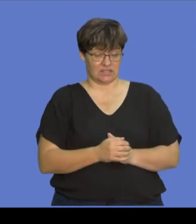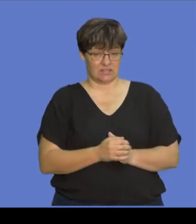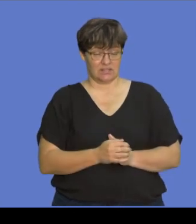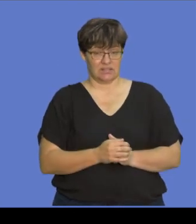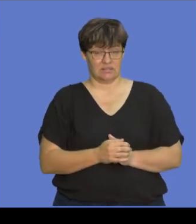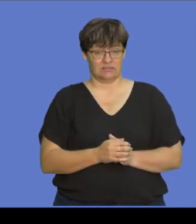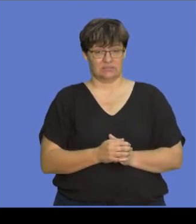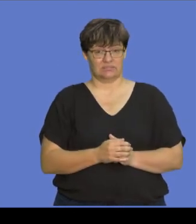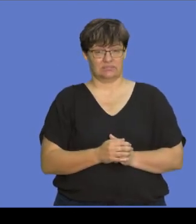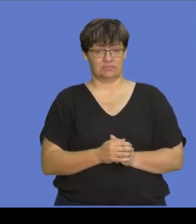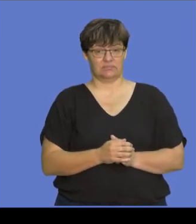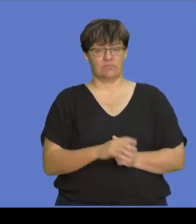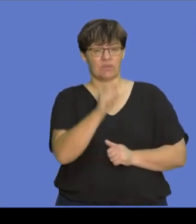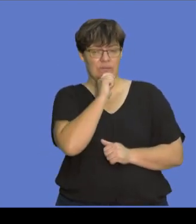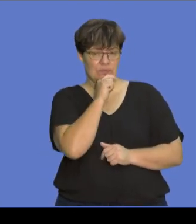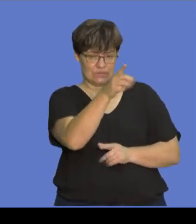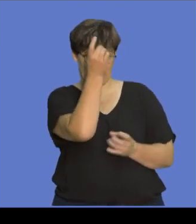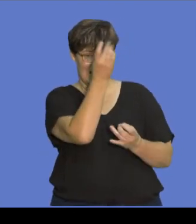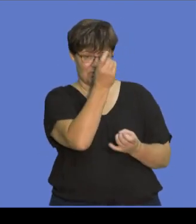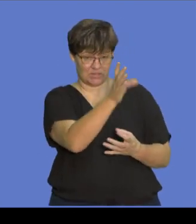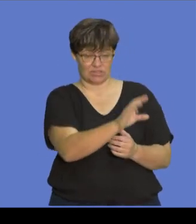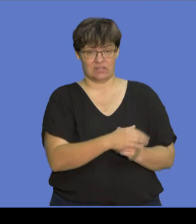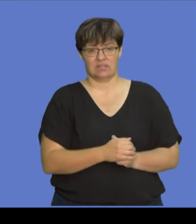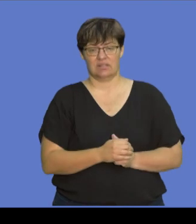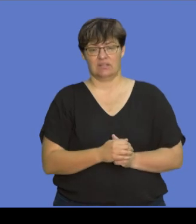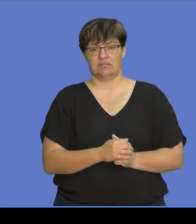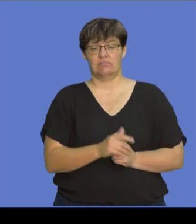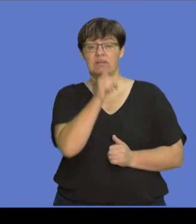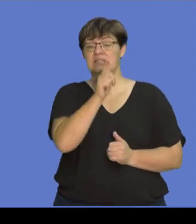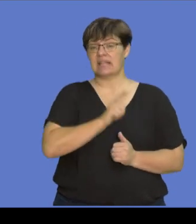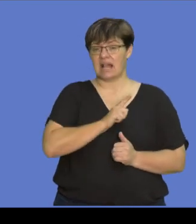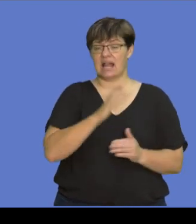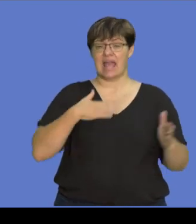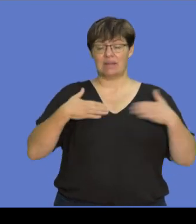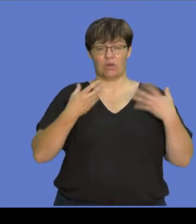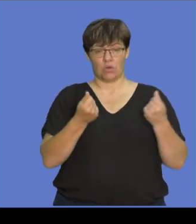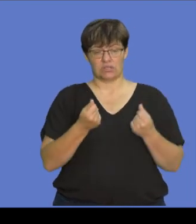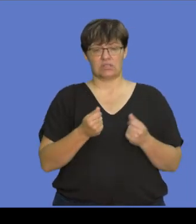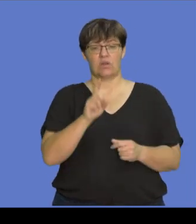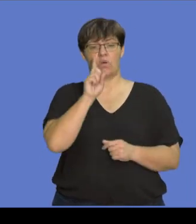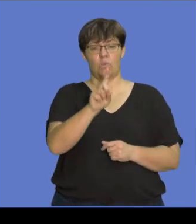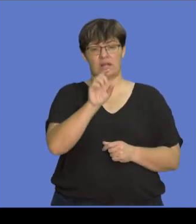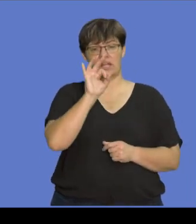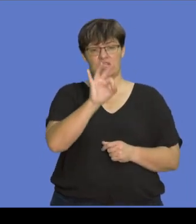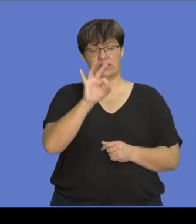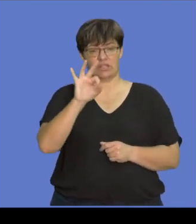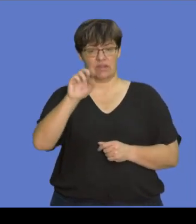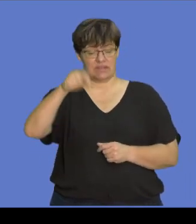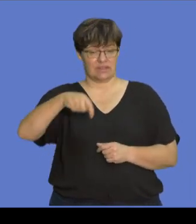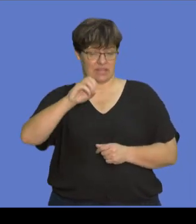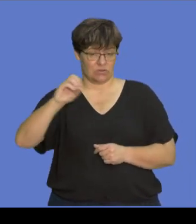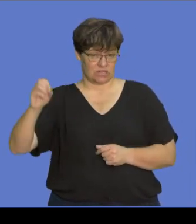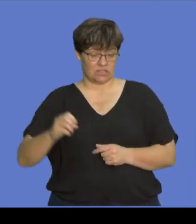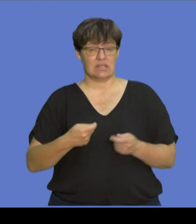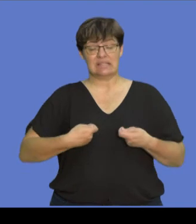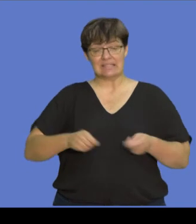to use this information that we have here. We are told the admin cost amounted to 133,000 and your selling and